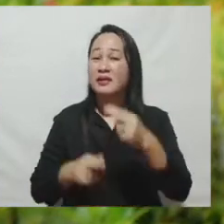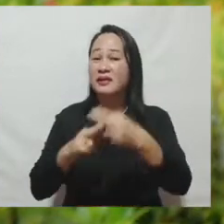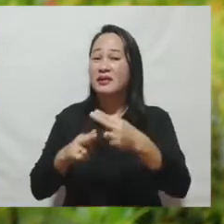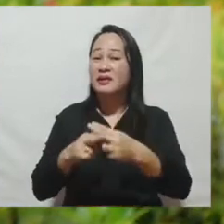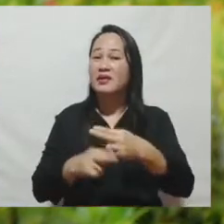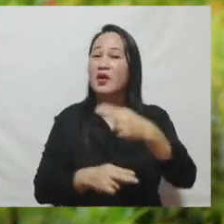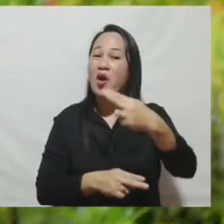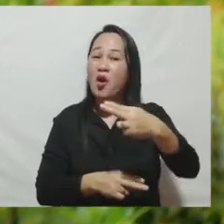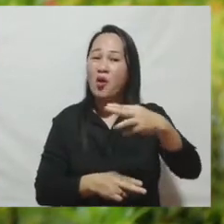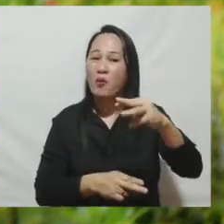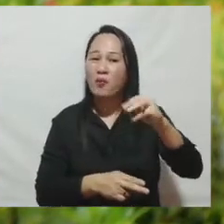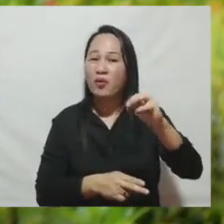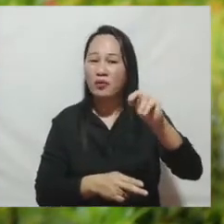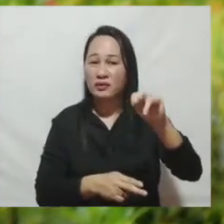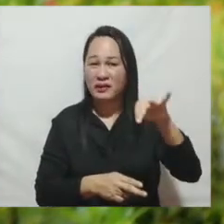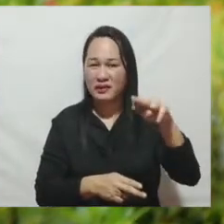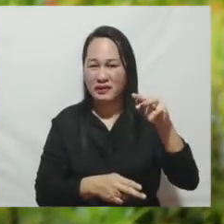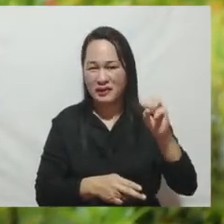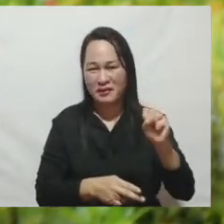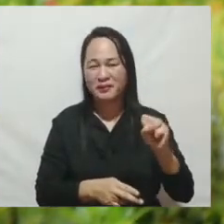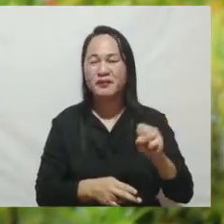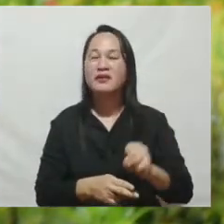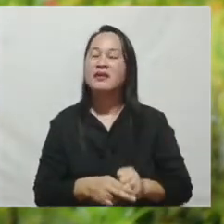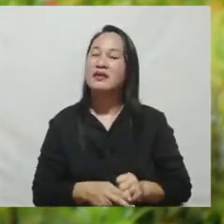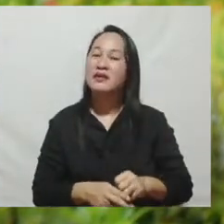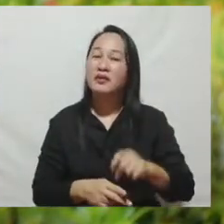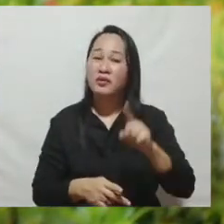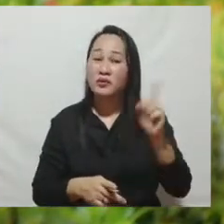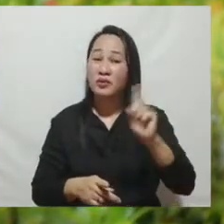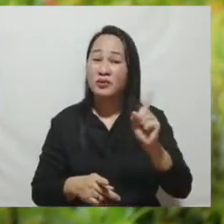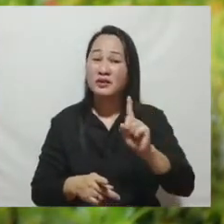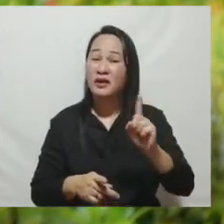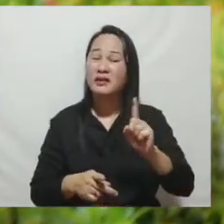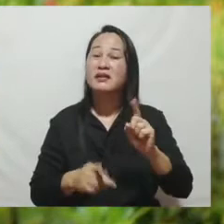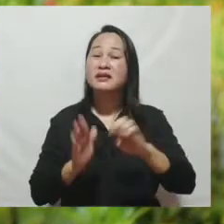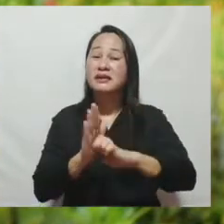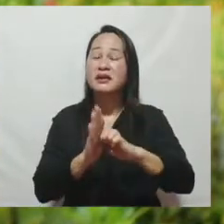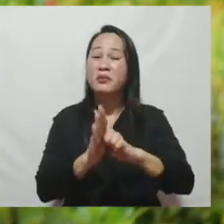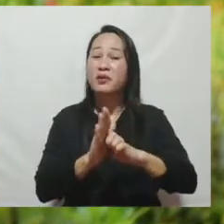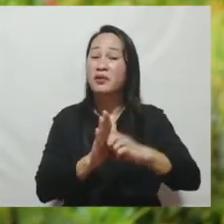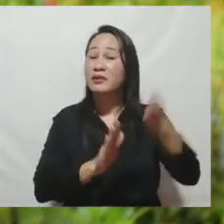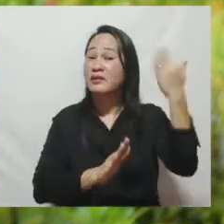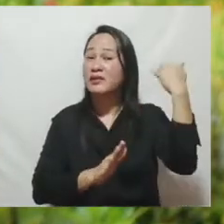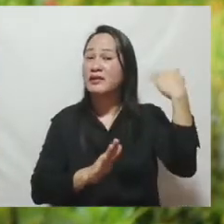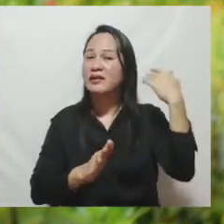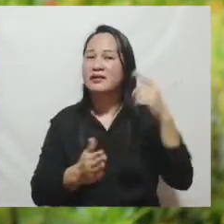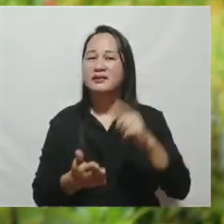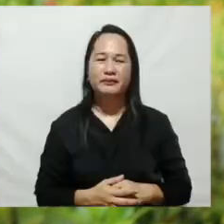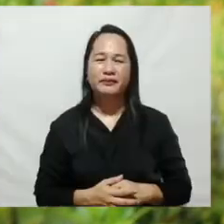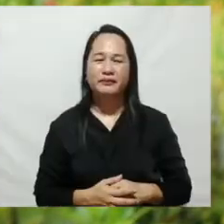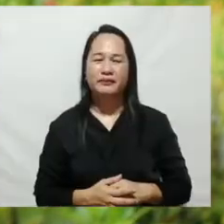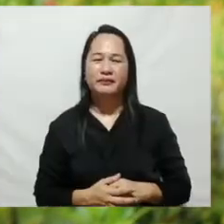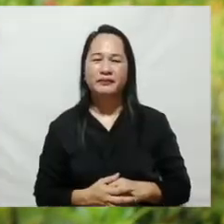are called homonyms. Could you recall some homonyms we mentioned in our last episode?